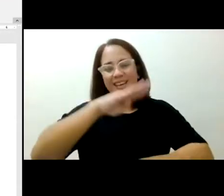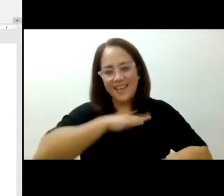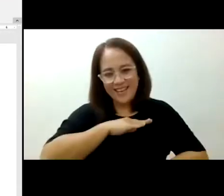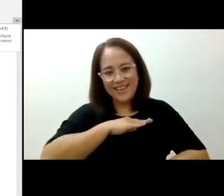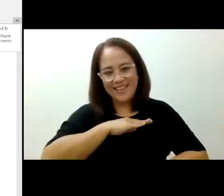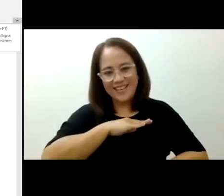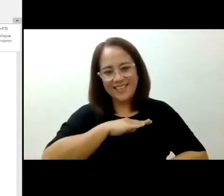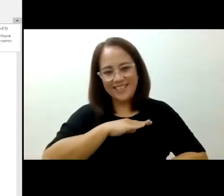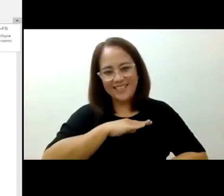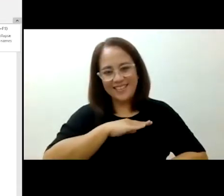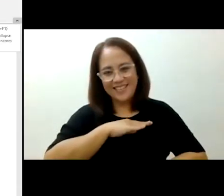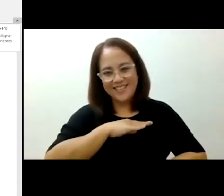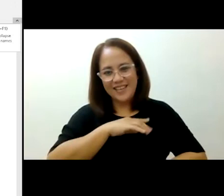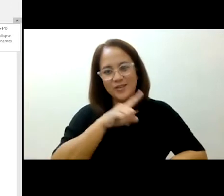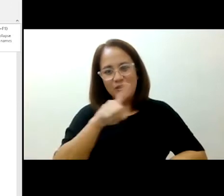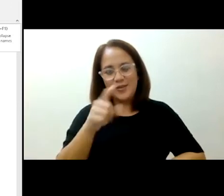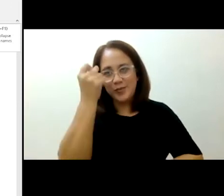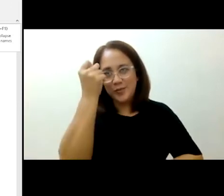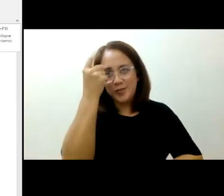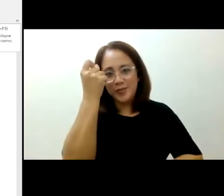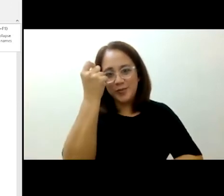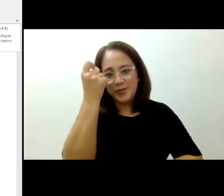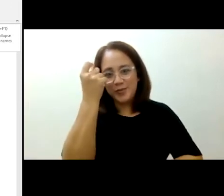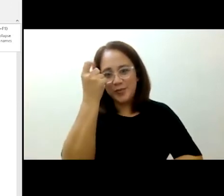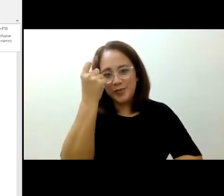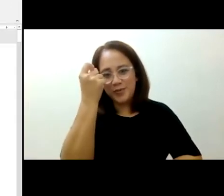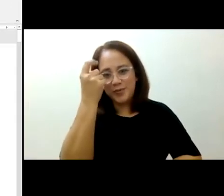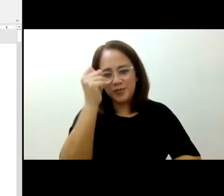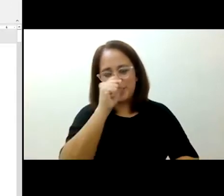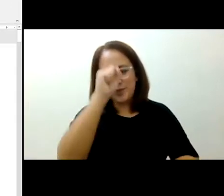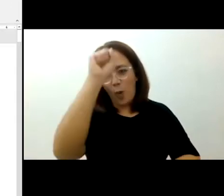that you understand everything now.